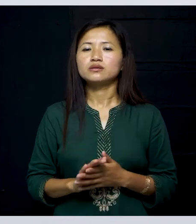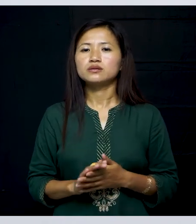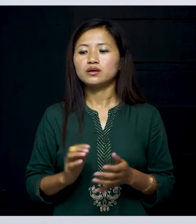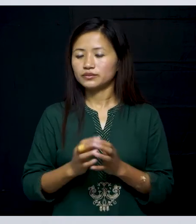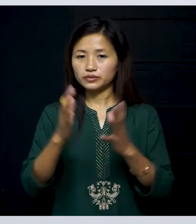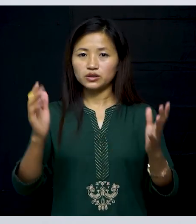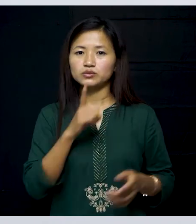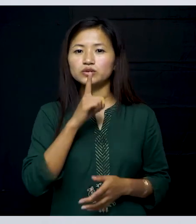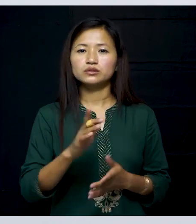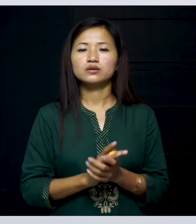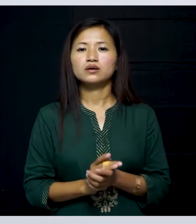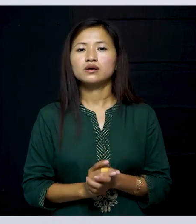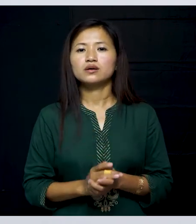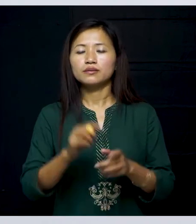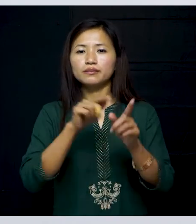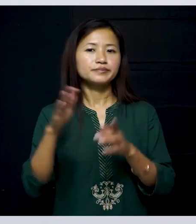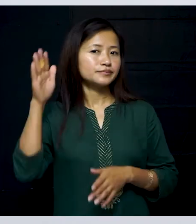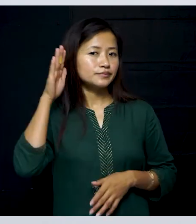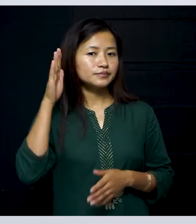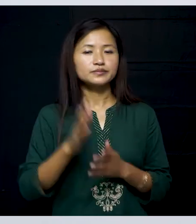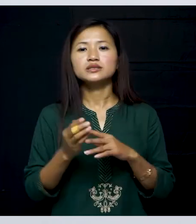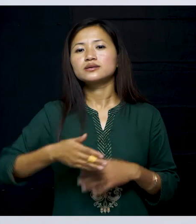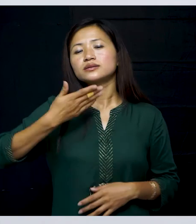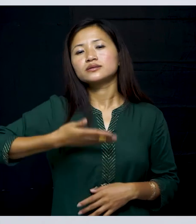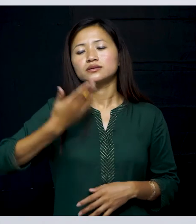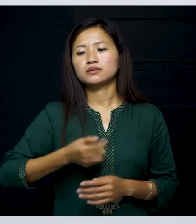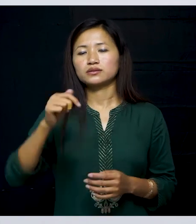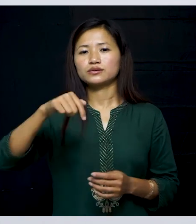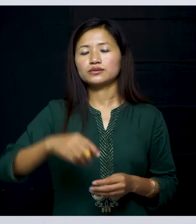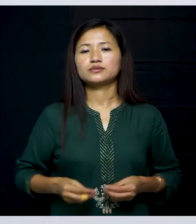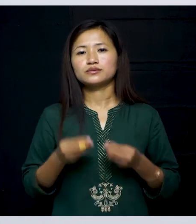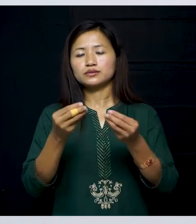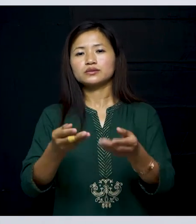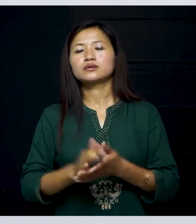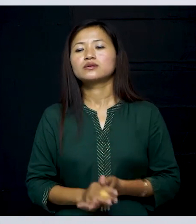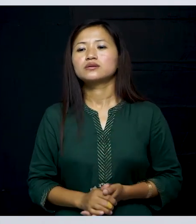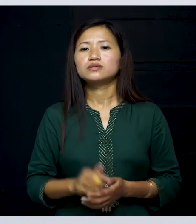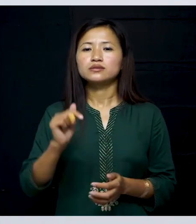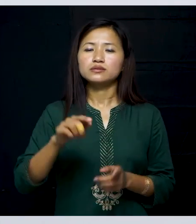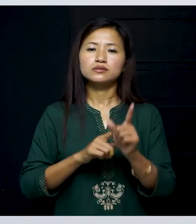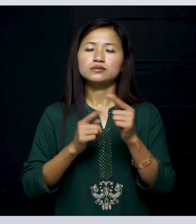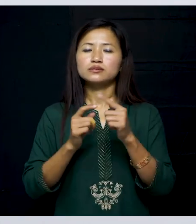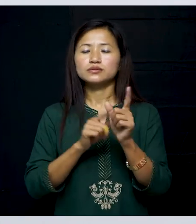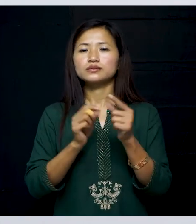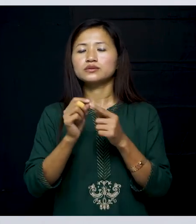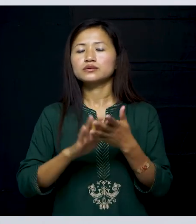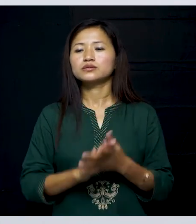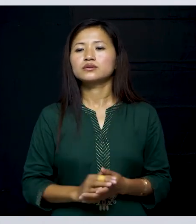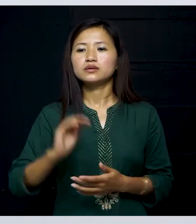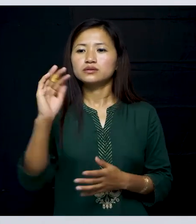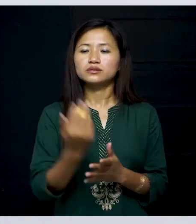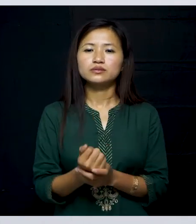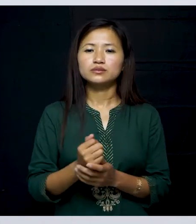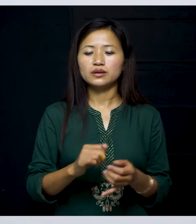and I'm sure by listening to the explanations given here, because this type of lessons, when you read by yourself, some students